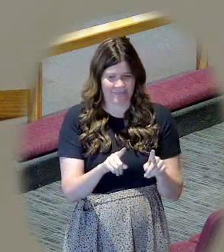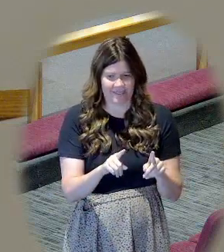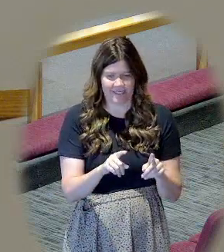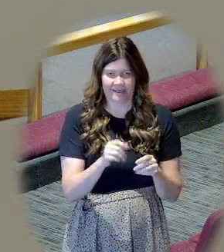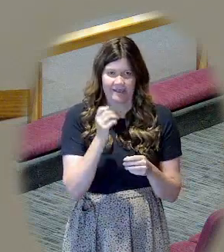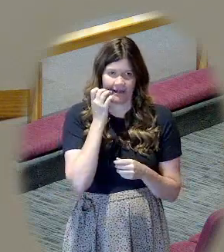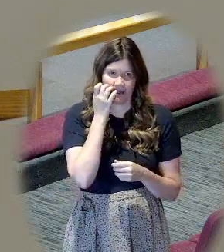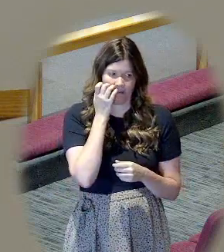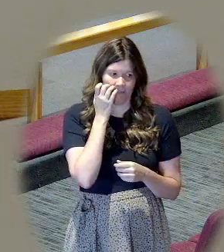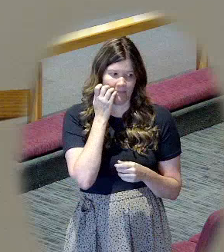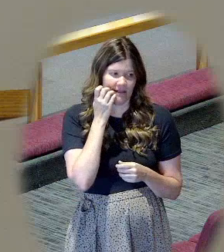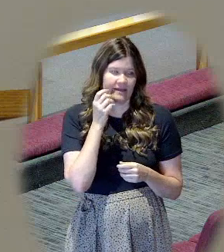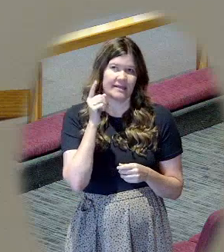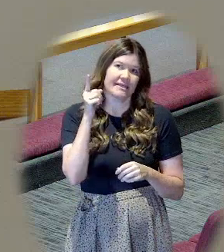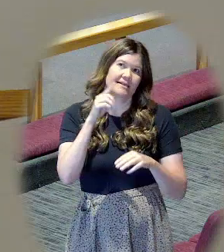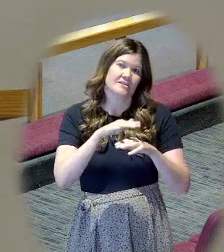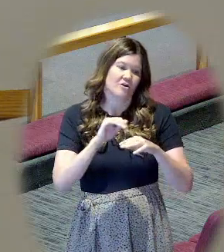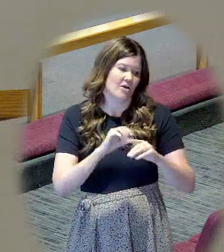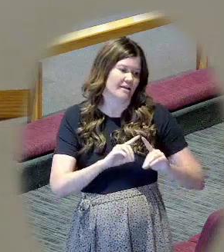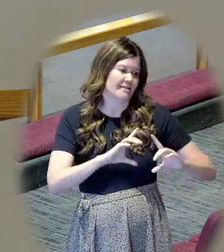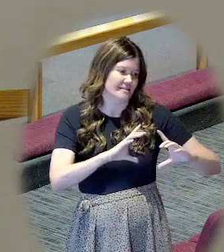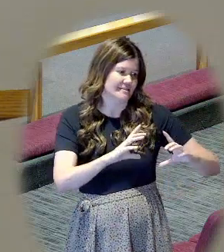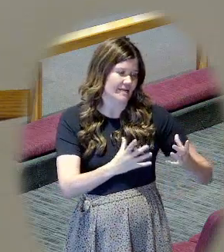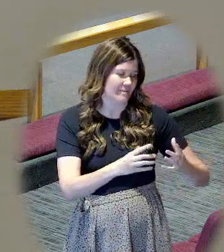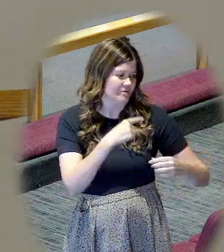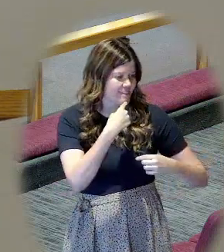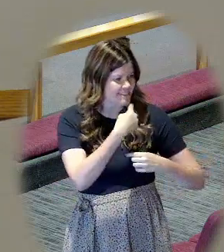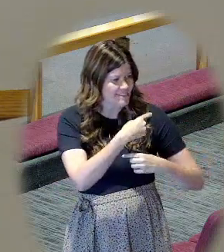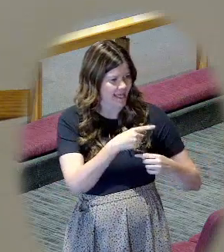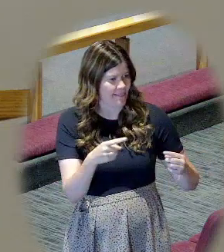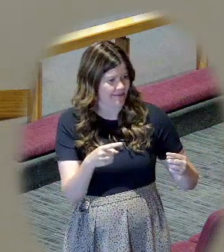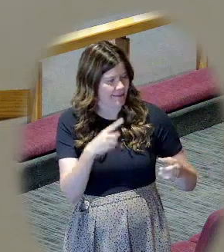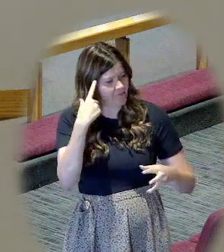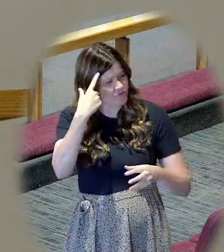better term, is calling his disciples, telling them,